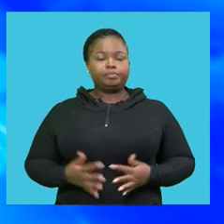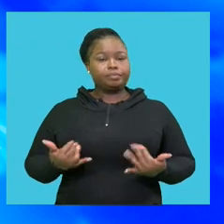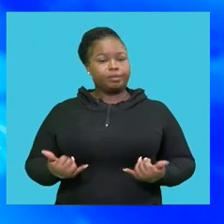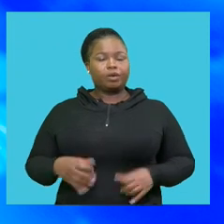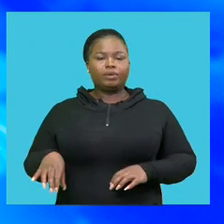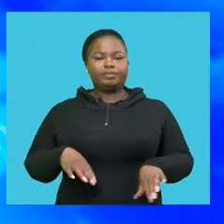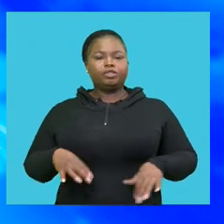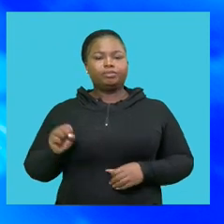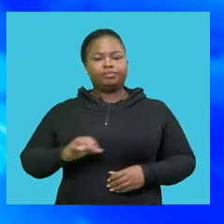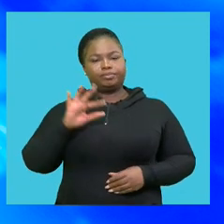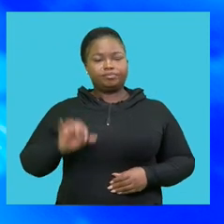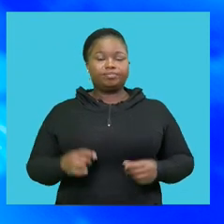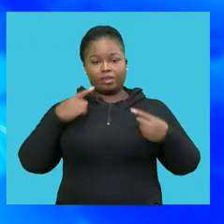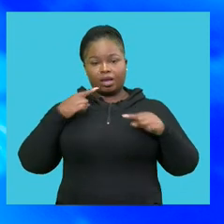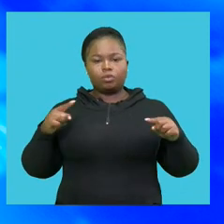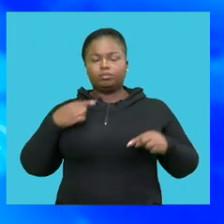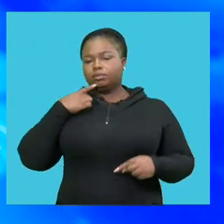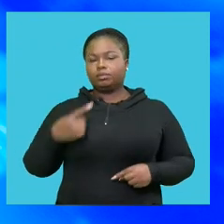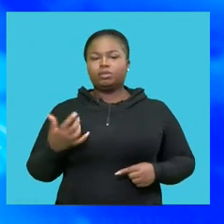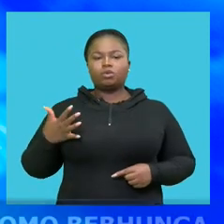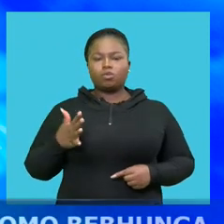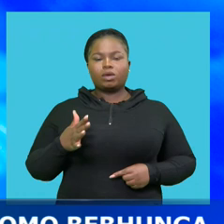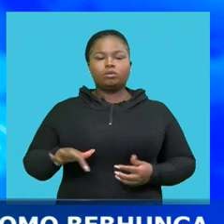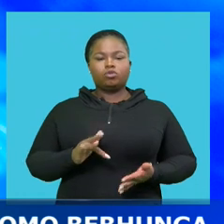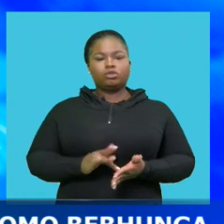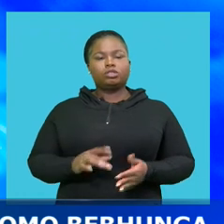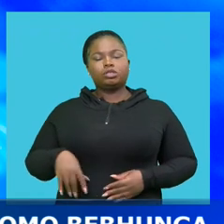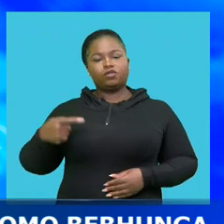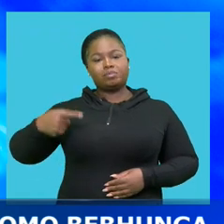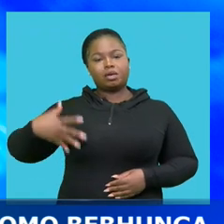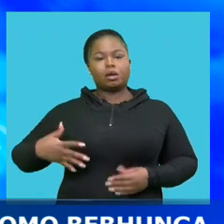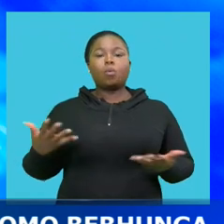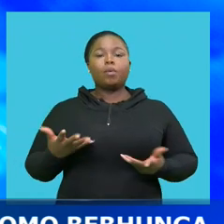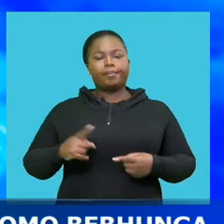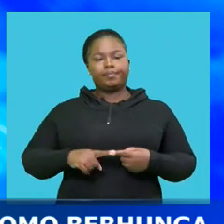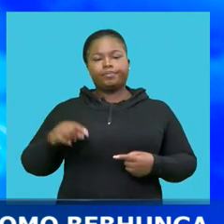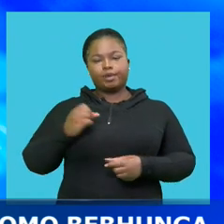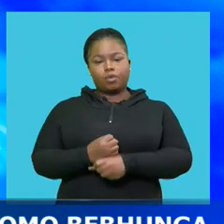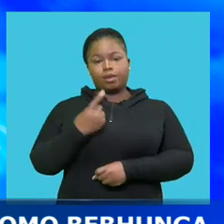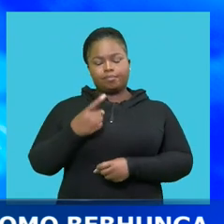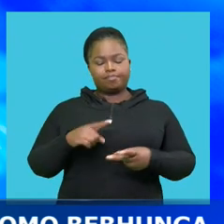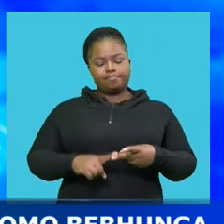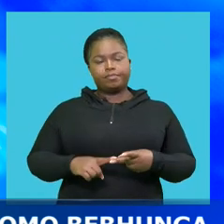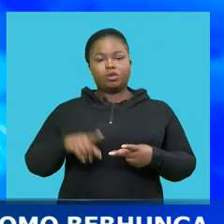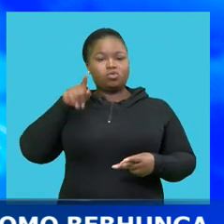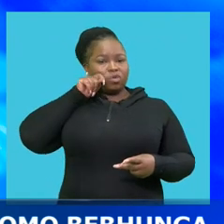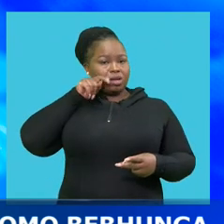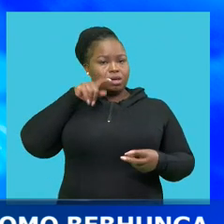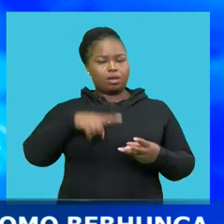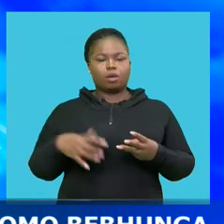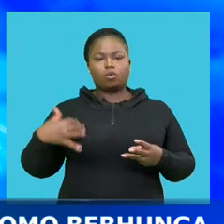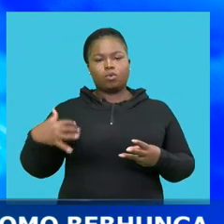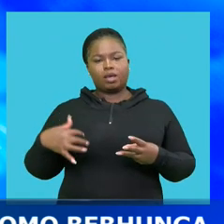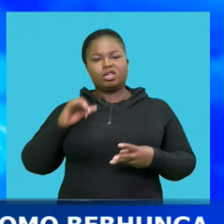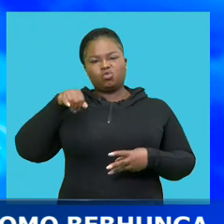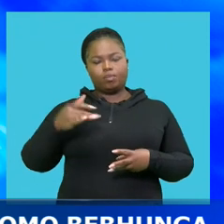Kanqwelinqaku iAction SA ibhengeze ukuba ifuna izikhundla zobusomlomo kumasipala waseGoli, kumasipala waseTshwane kunye nakumasipala